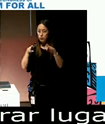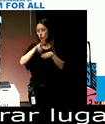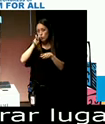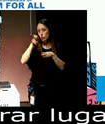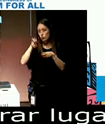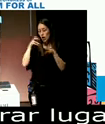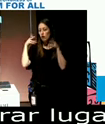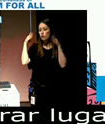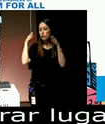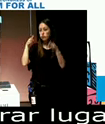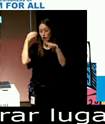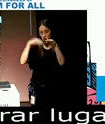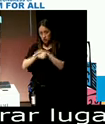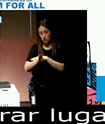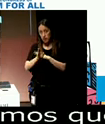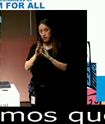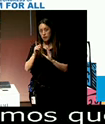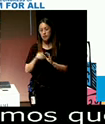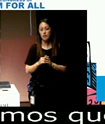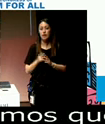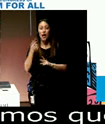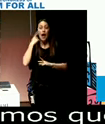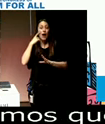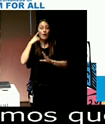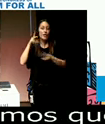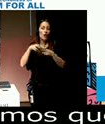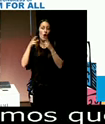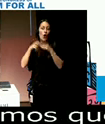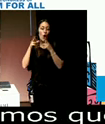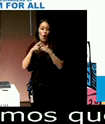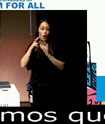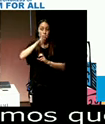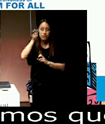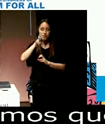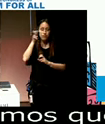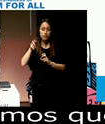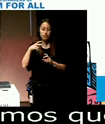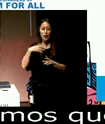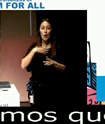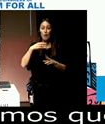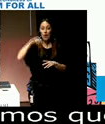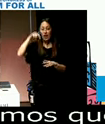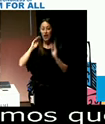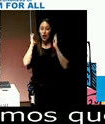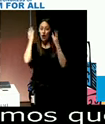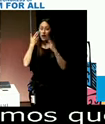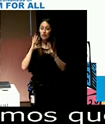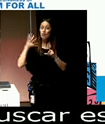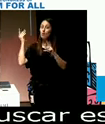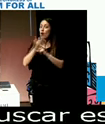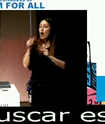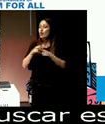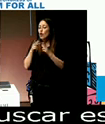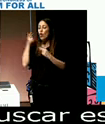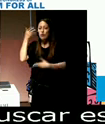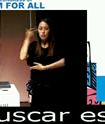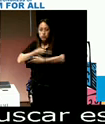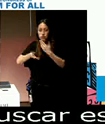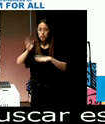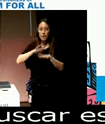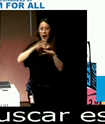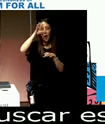find partners in this Congress to have more countries in our database, it would be very